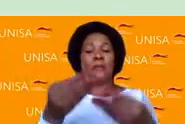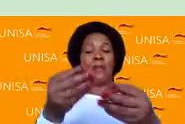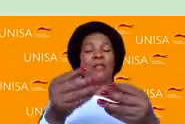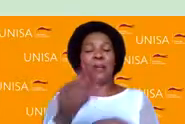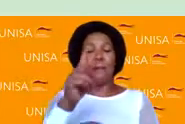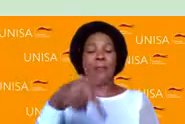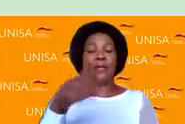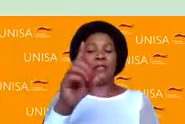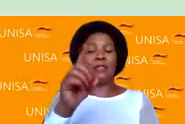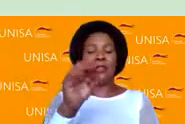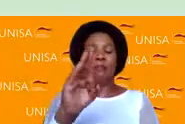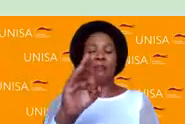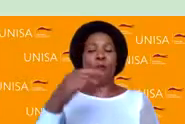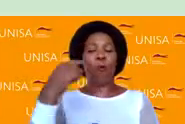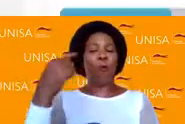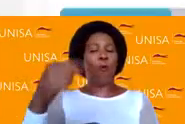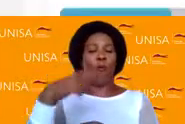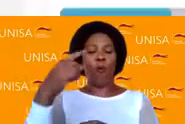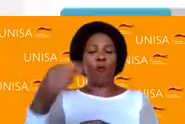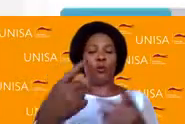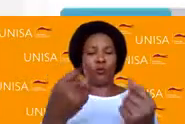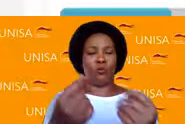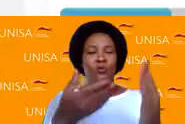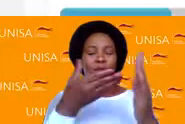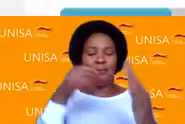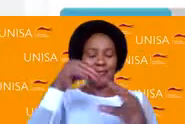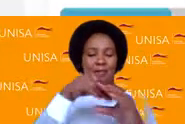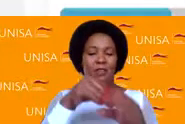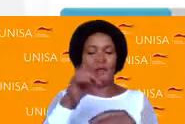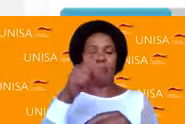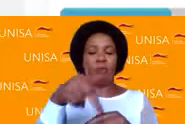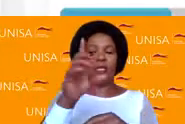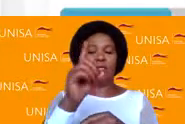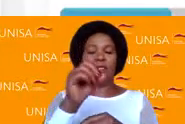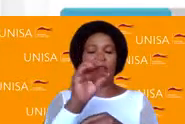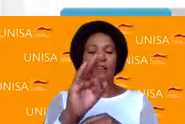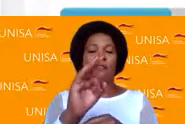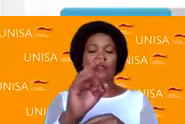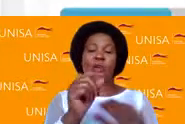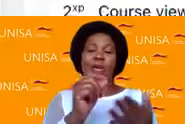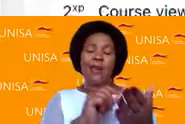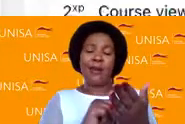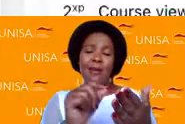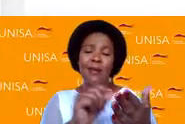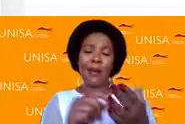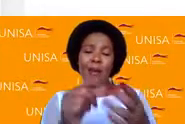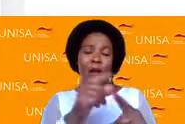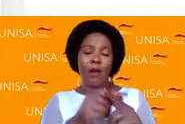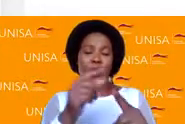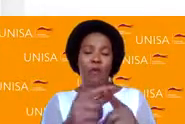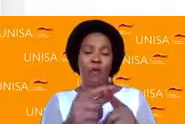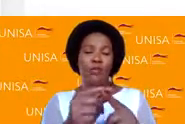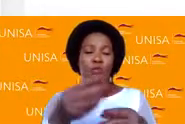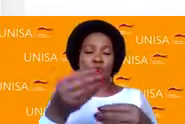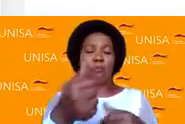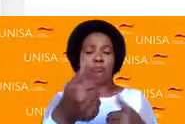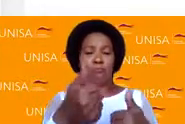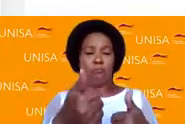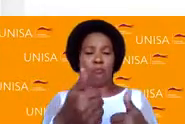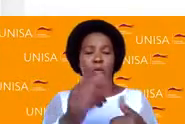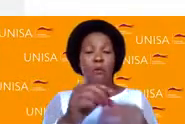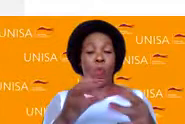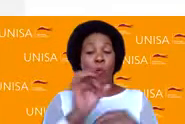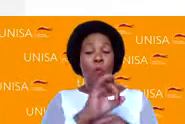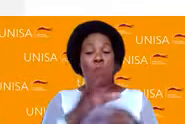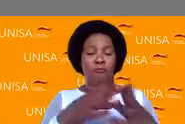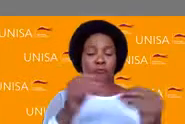PDF when you submit. That's generally the best, how can I say, way to submit it. And just to start it off from the